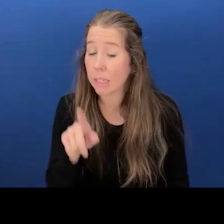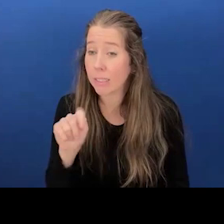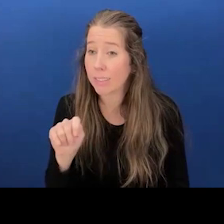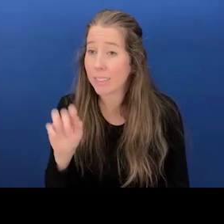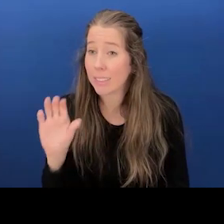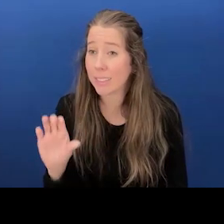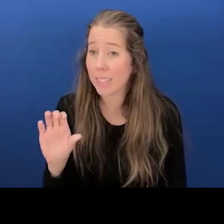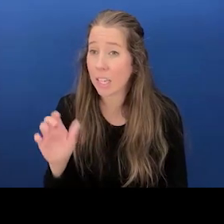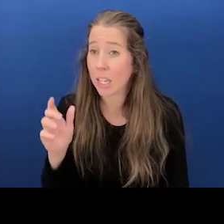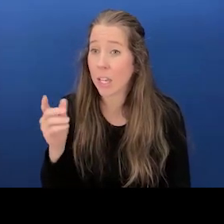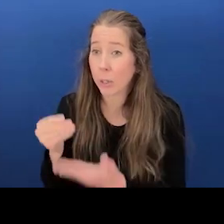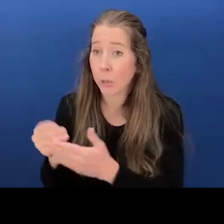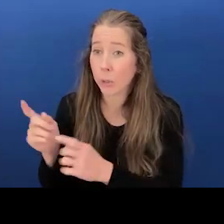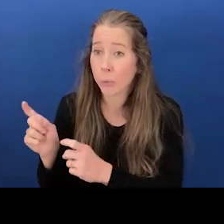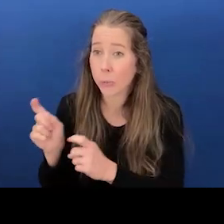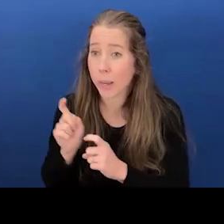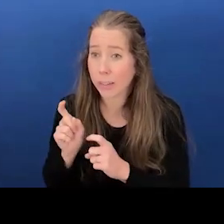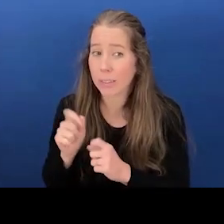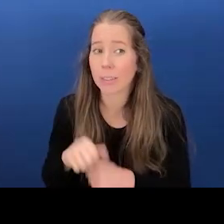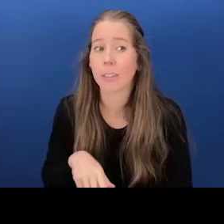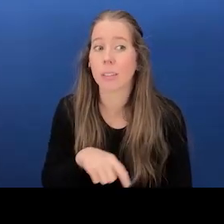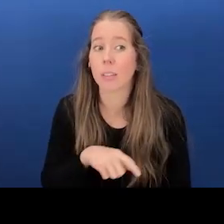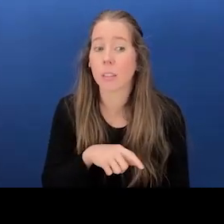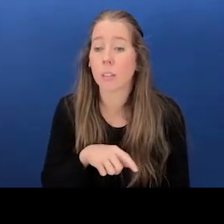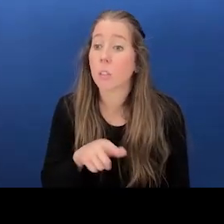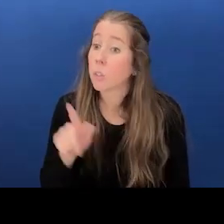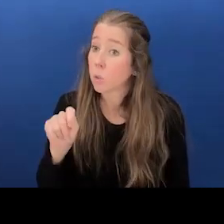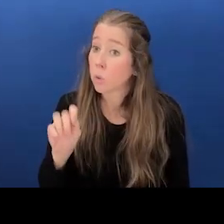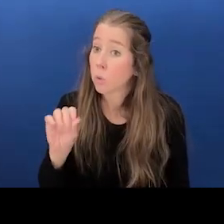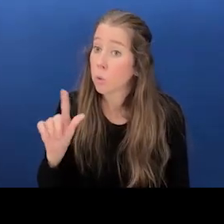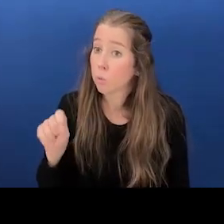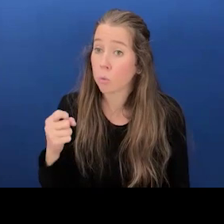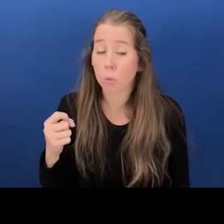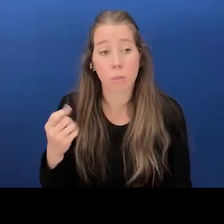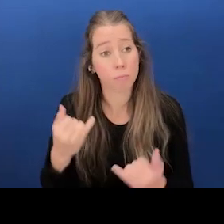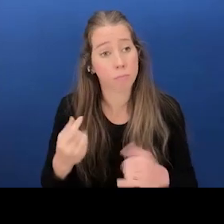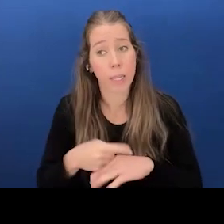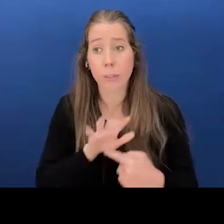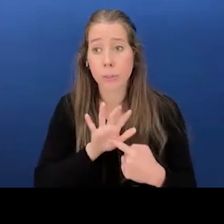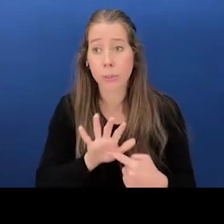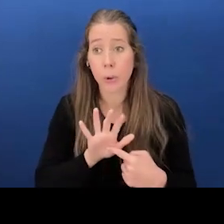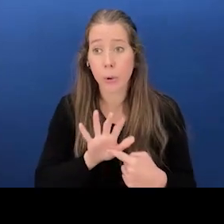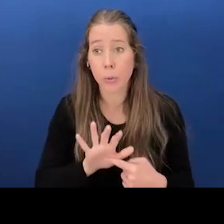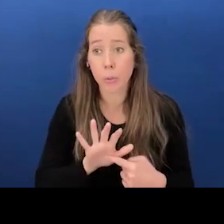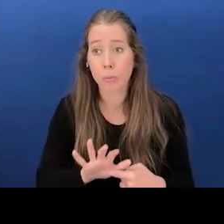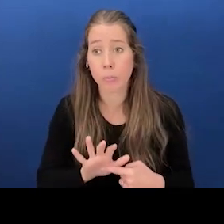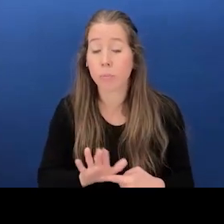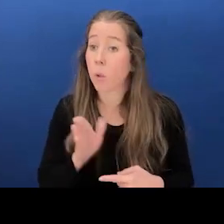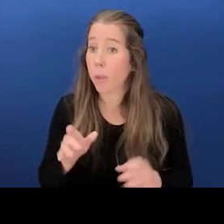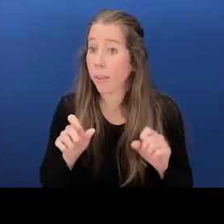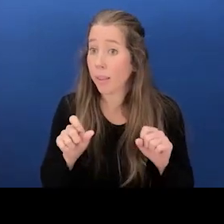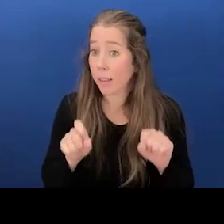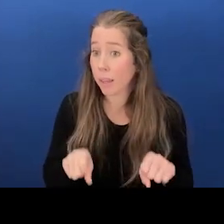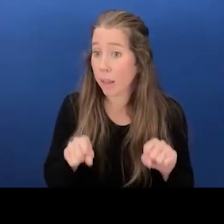so the tools that we are showing you today are to enable or